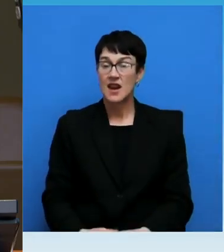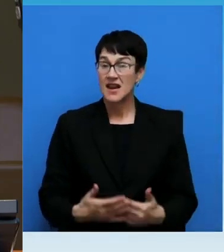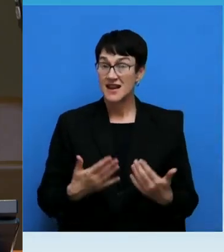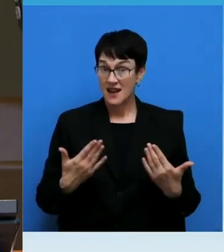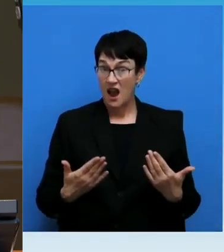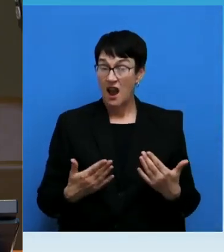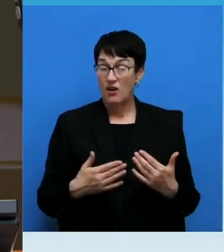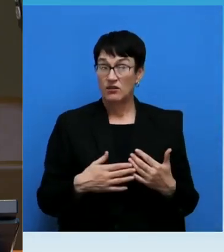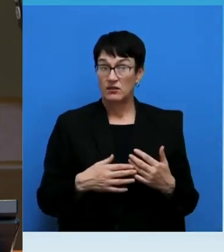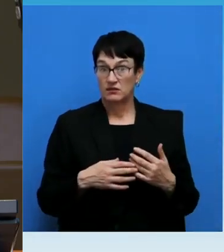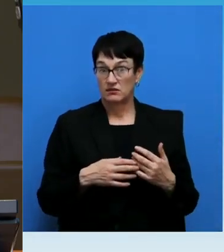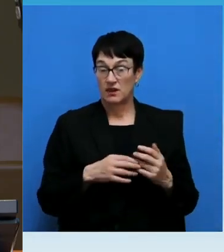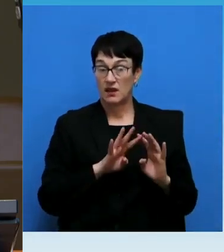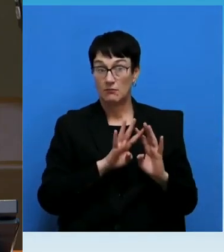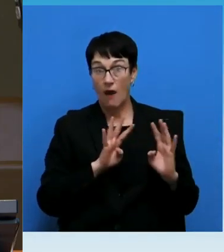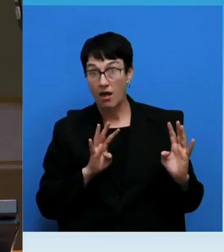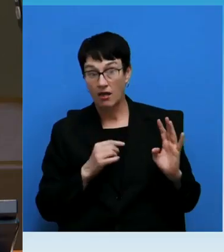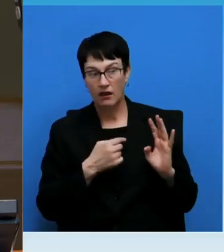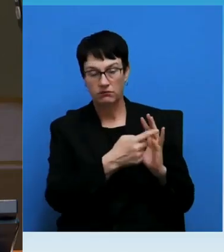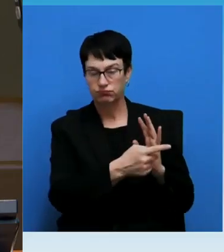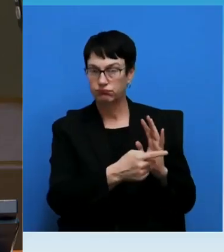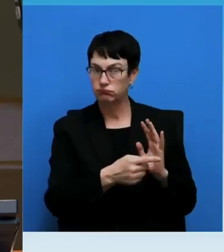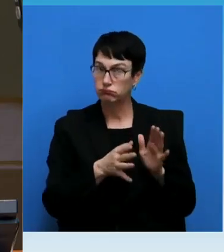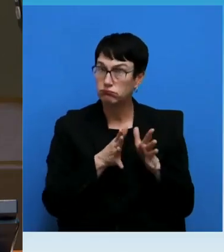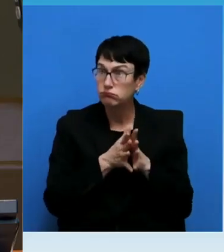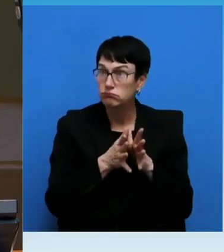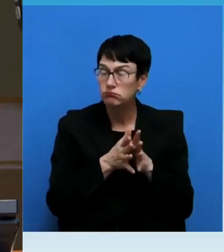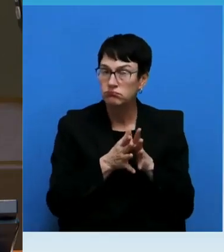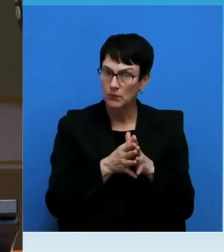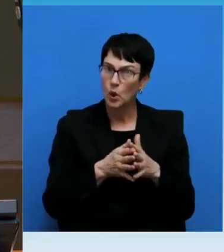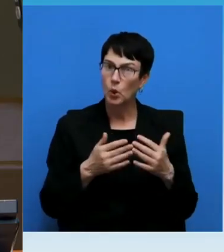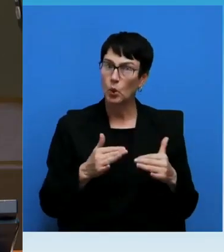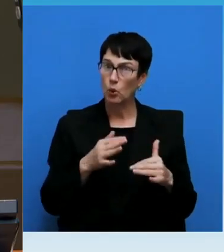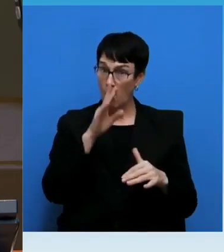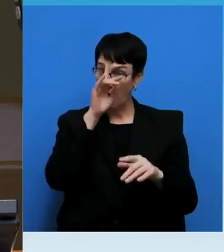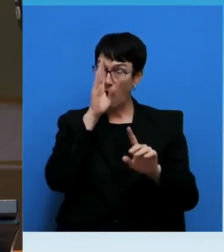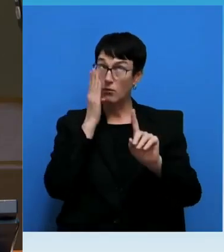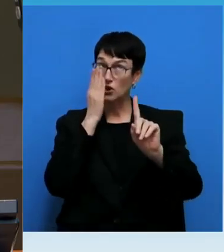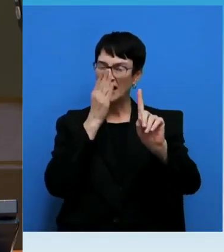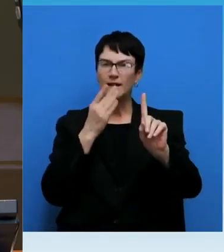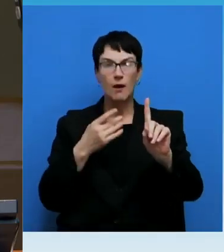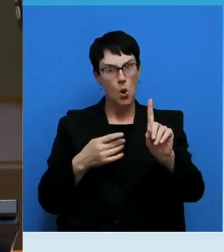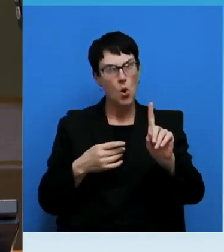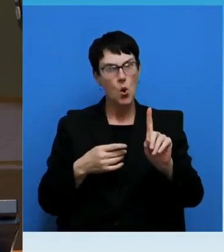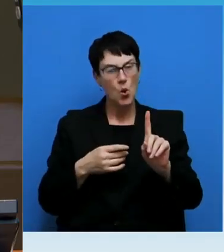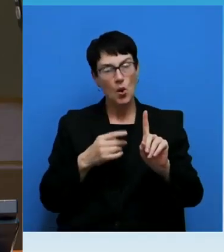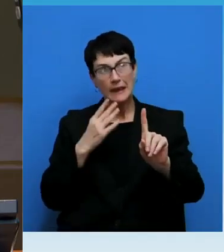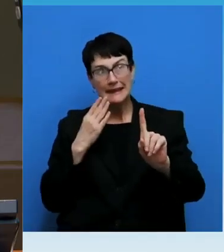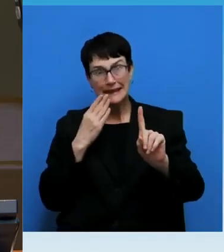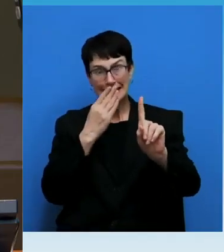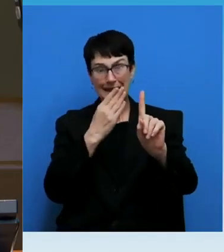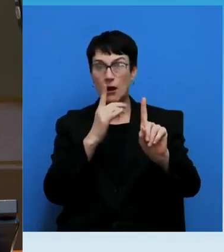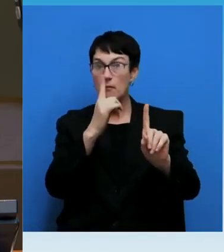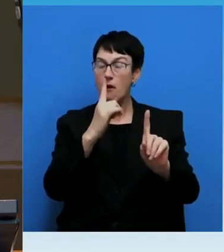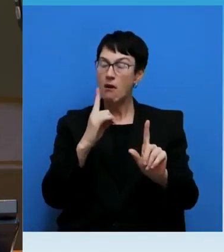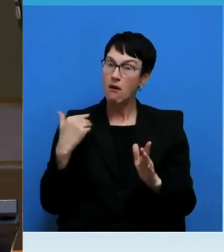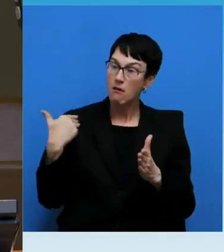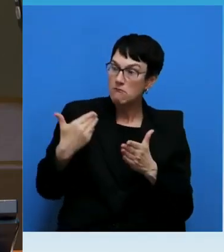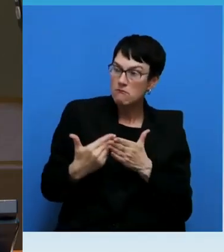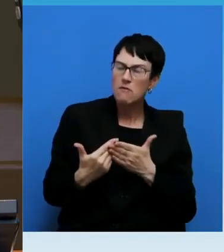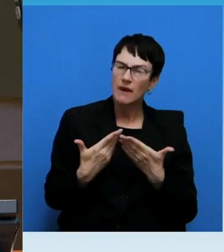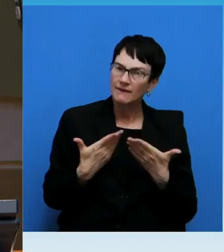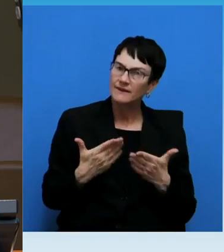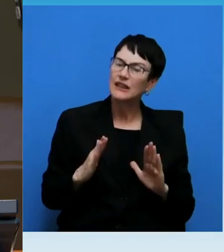these objectives are very ambitious. And the progress that we have achieved so far has been